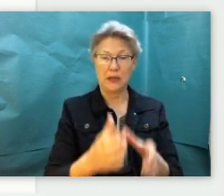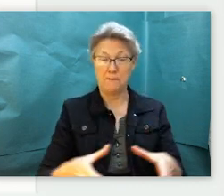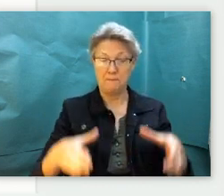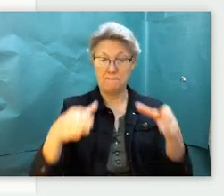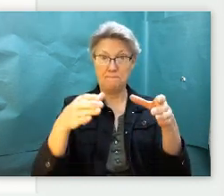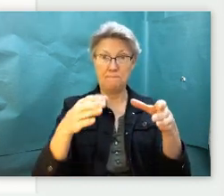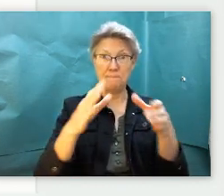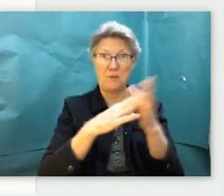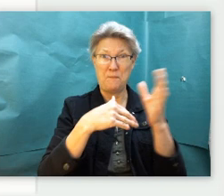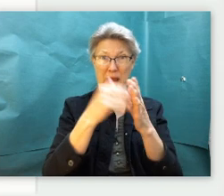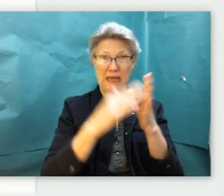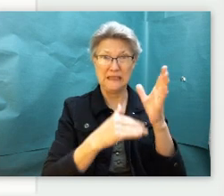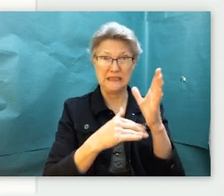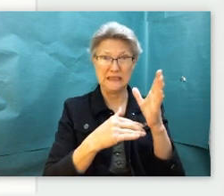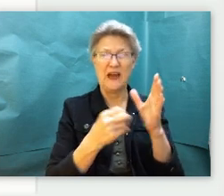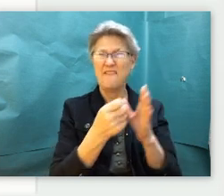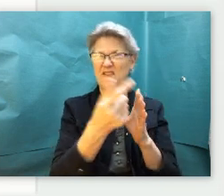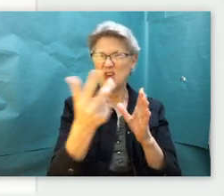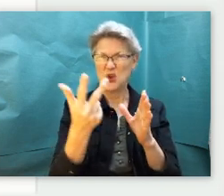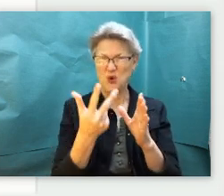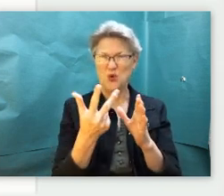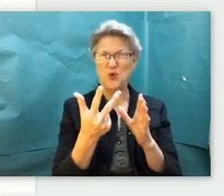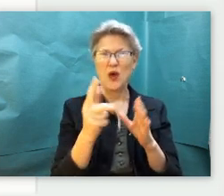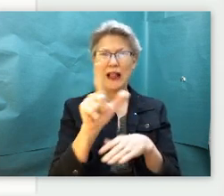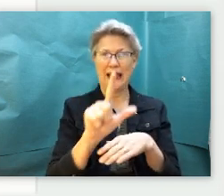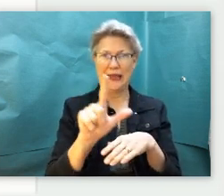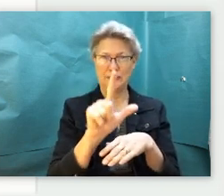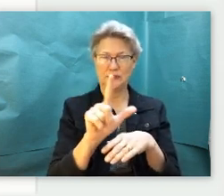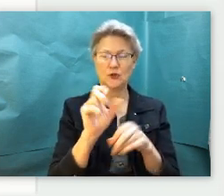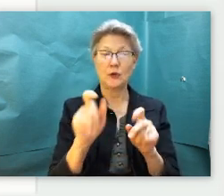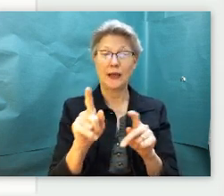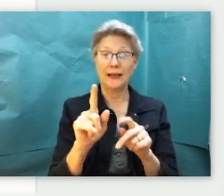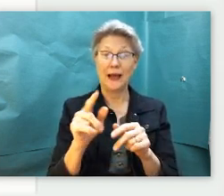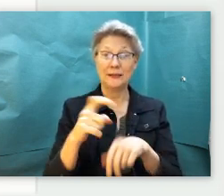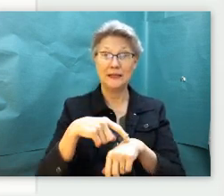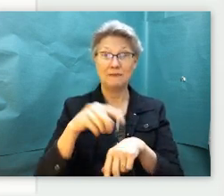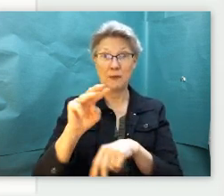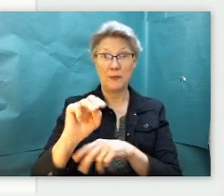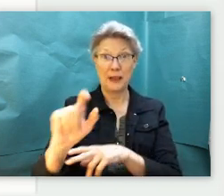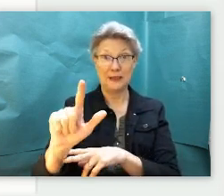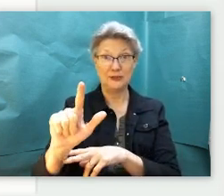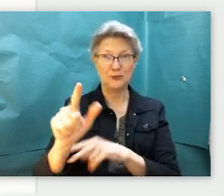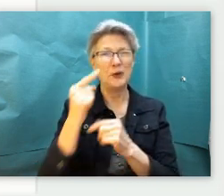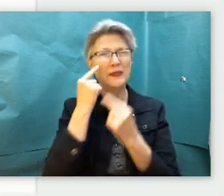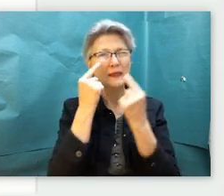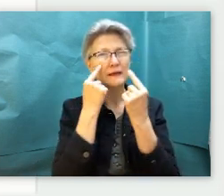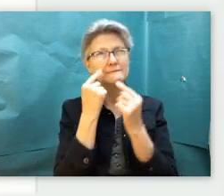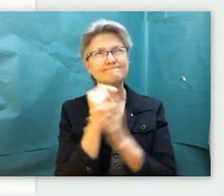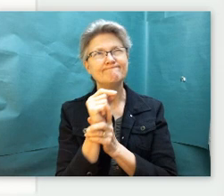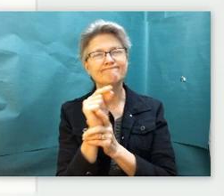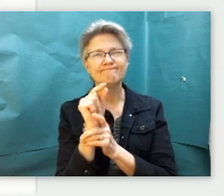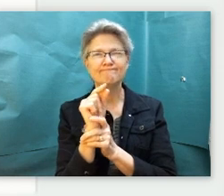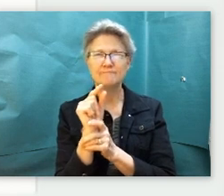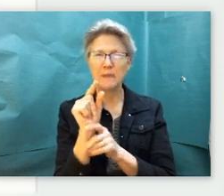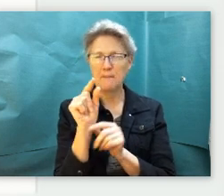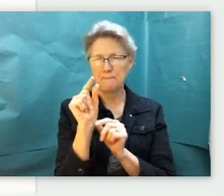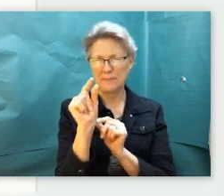definitely a couple of liters. All right, now it's time for milliliters. What do you think of?